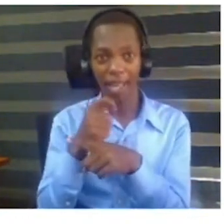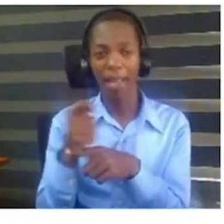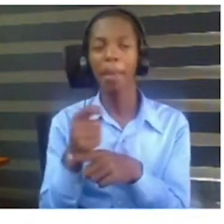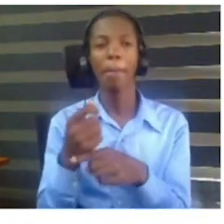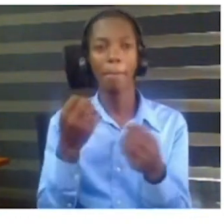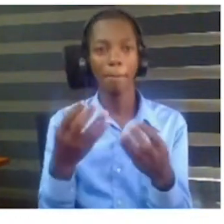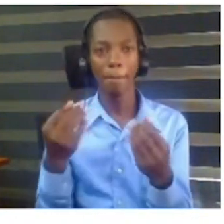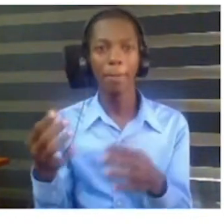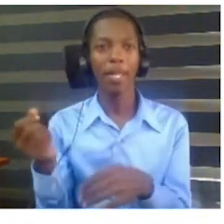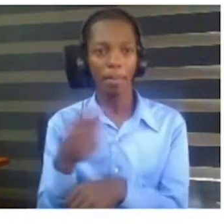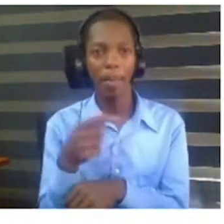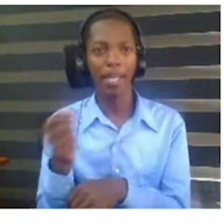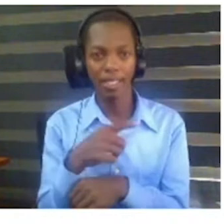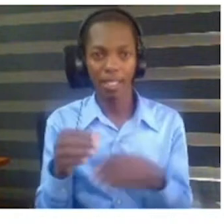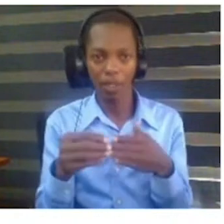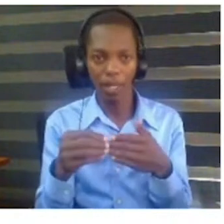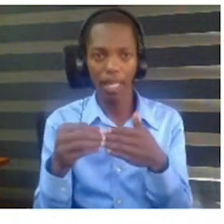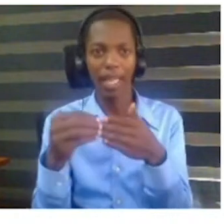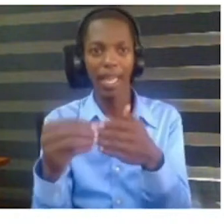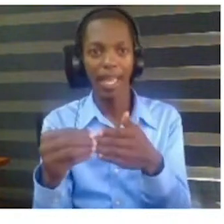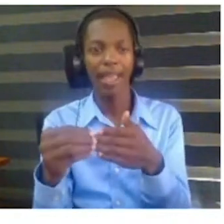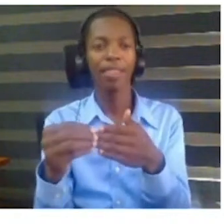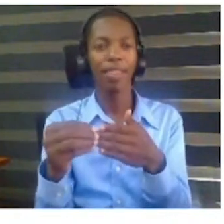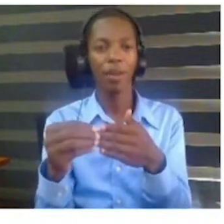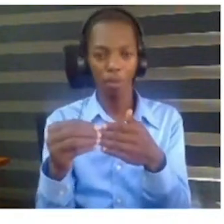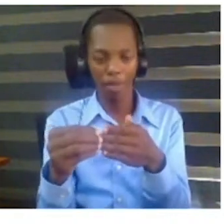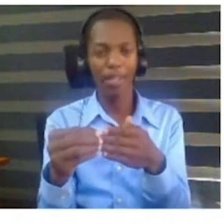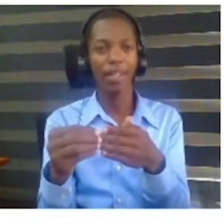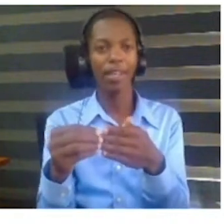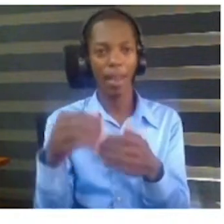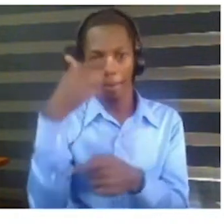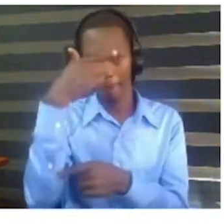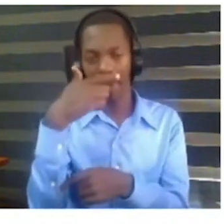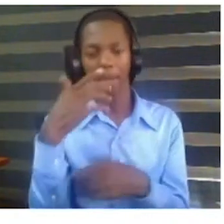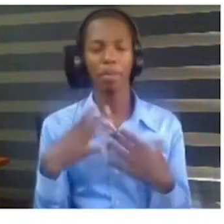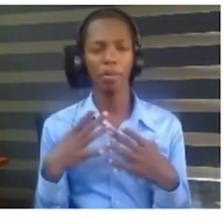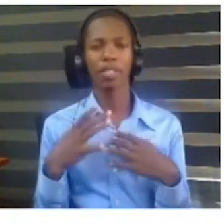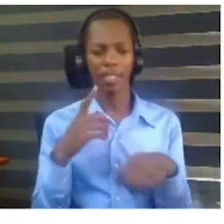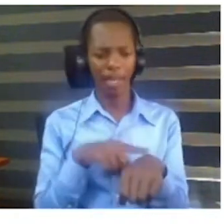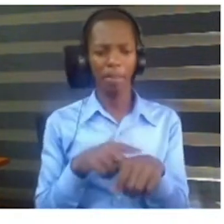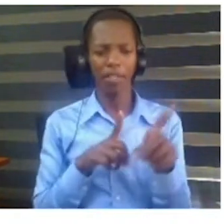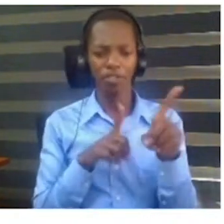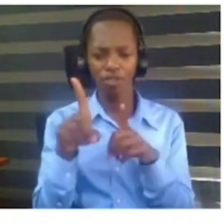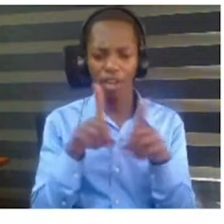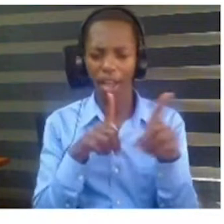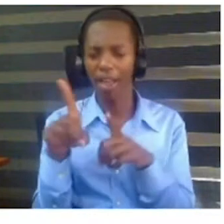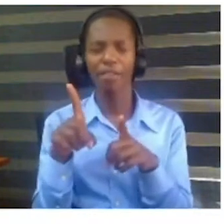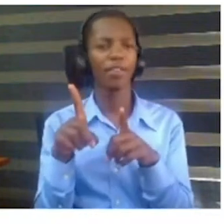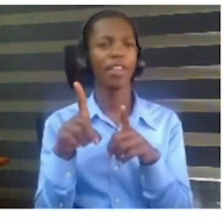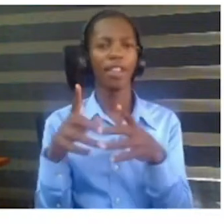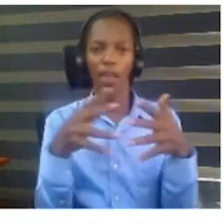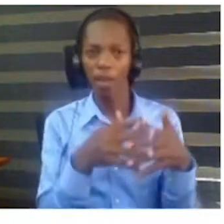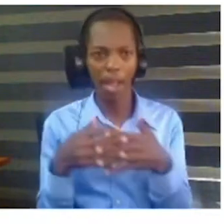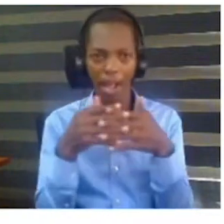individuals. And when I travel in the United States and other places, my guide dog comes with me and